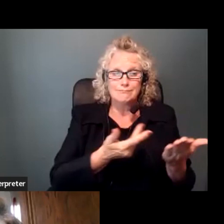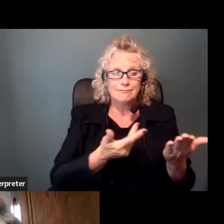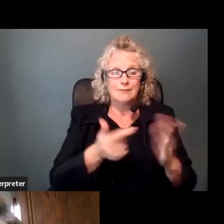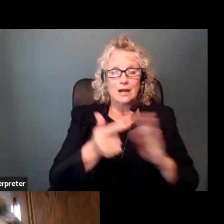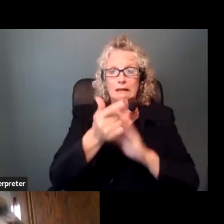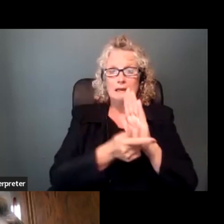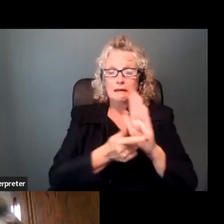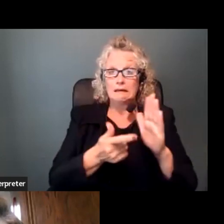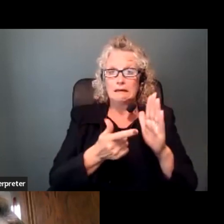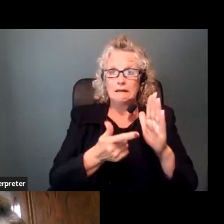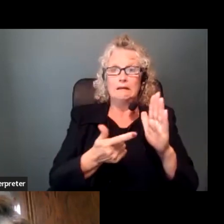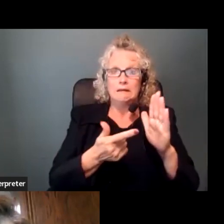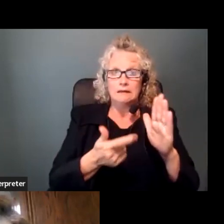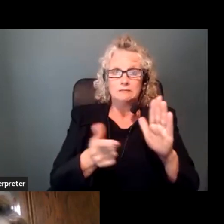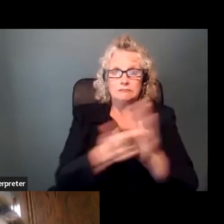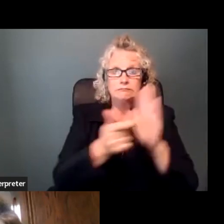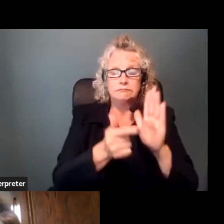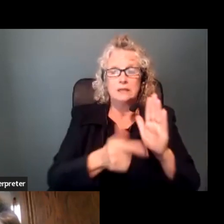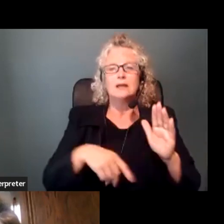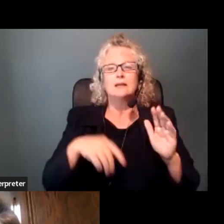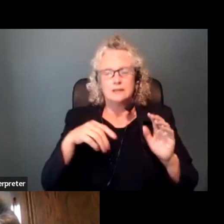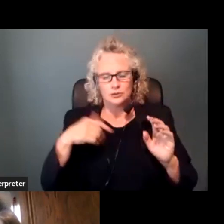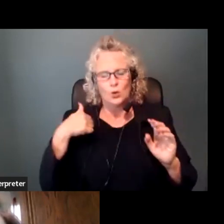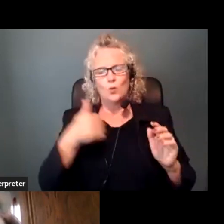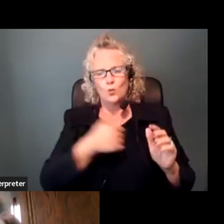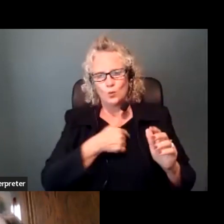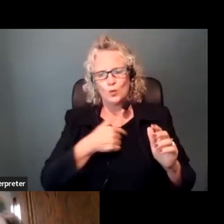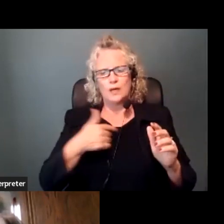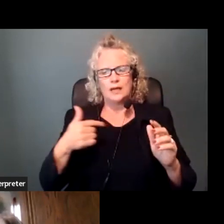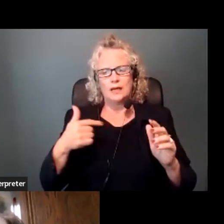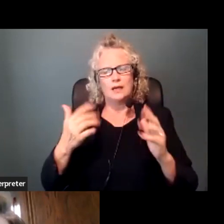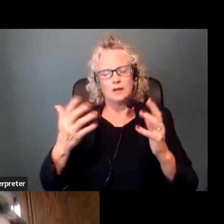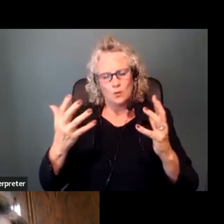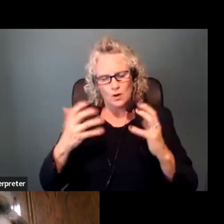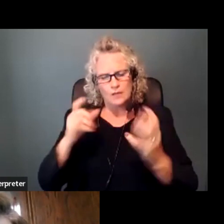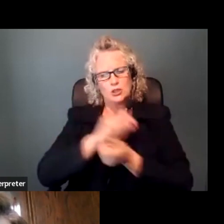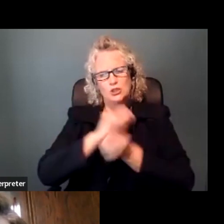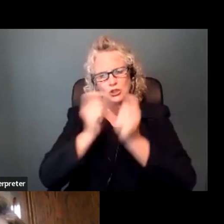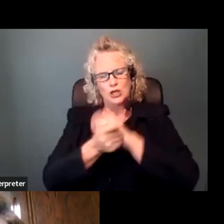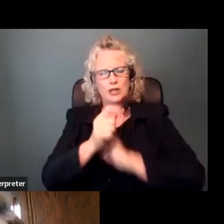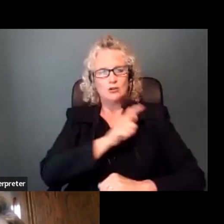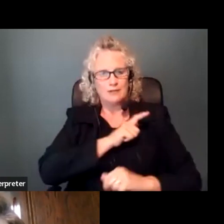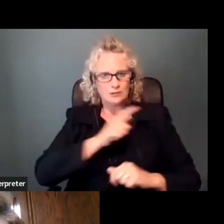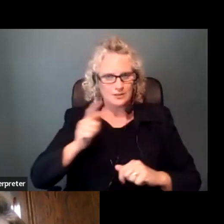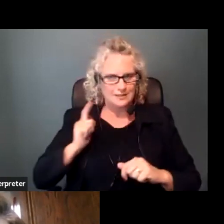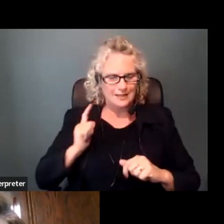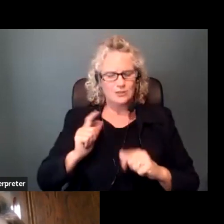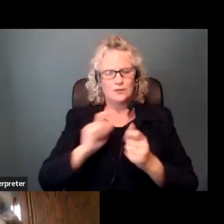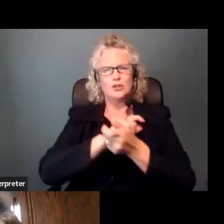cetera. So legislative change is where it's at for us from CloseKnit's end, but we also really want to be able to talk to